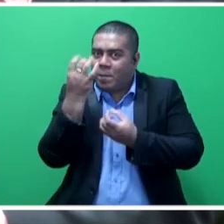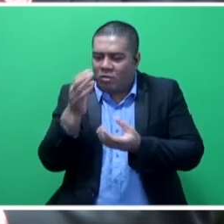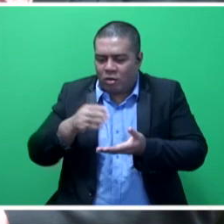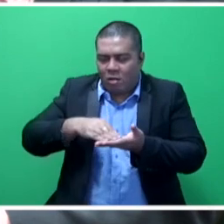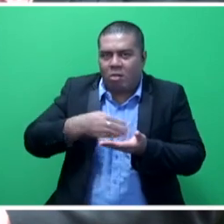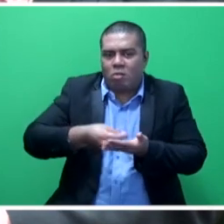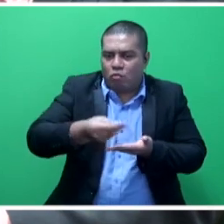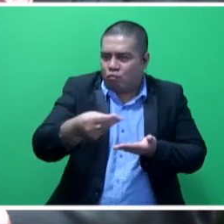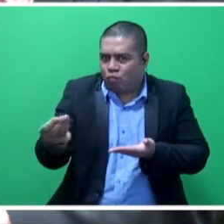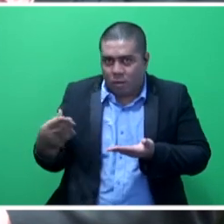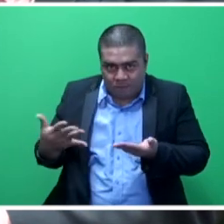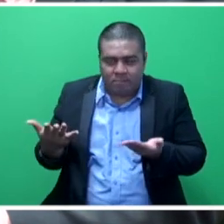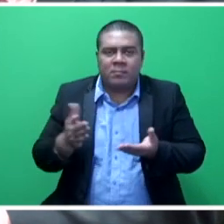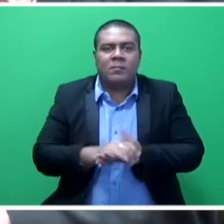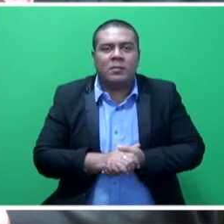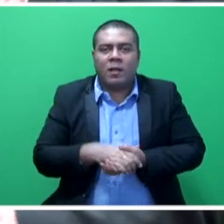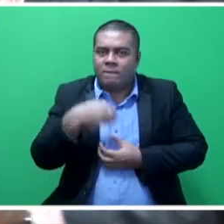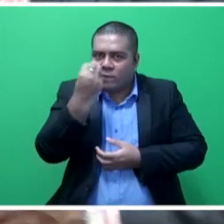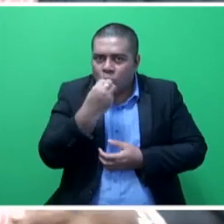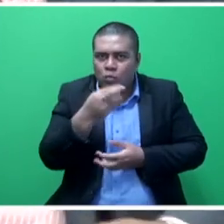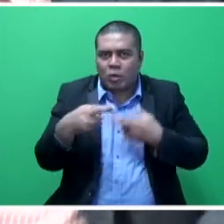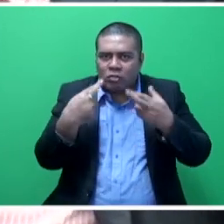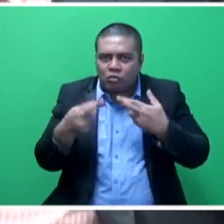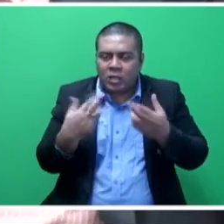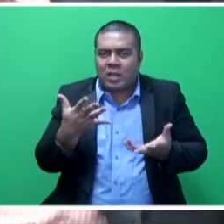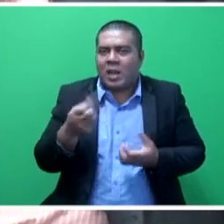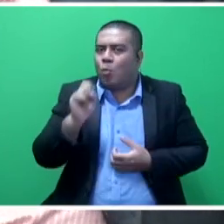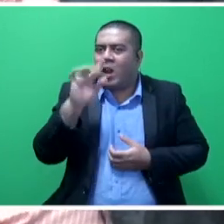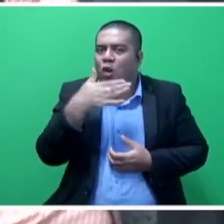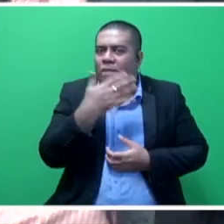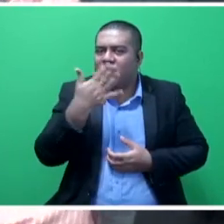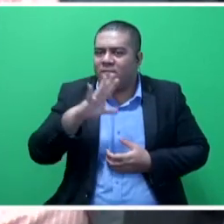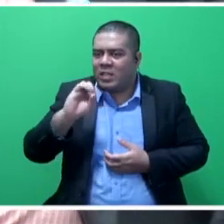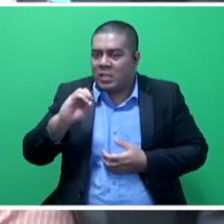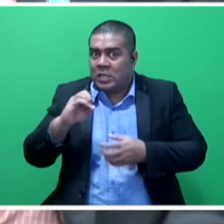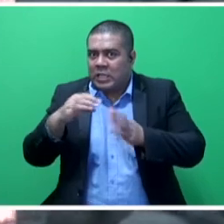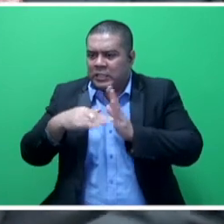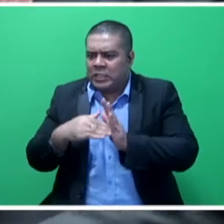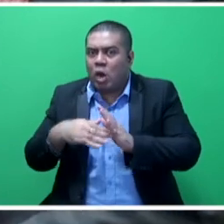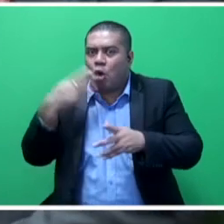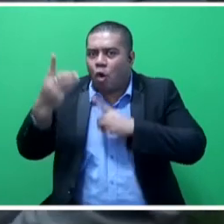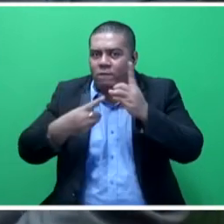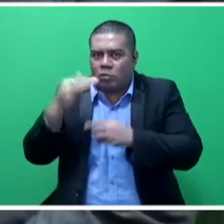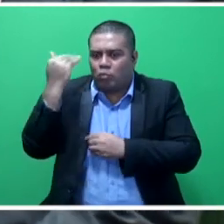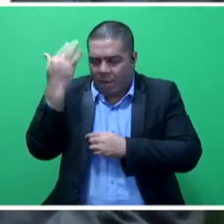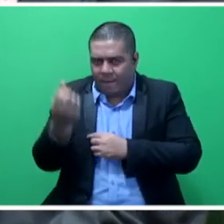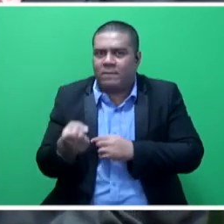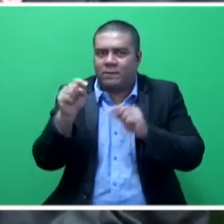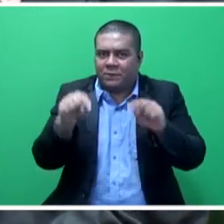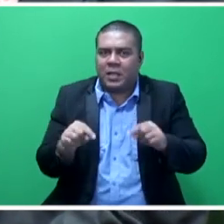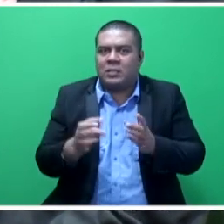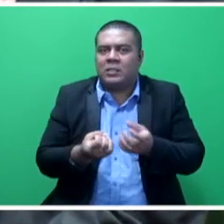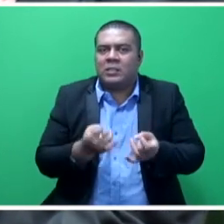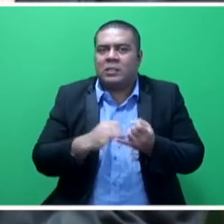a handicraft area, food kiosk, and 150-seat conference room. Mr. Speaker, sir, Lebuka market